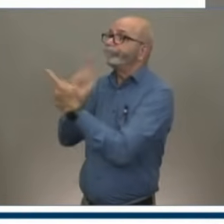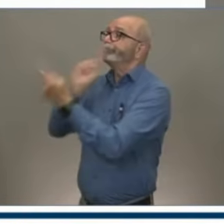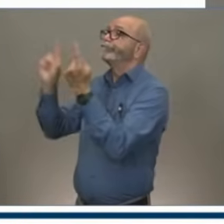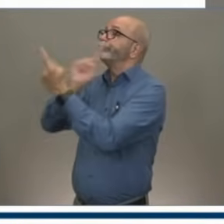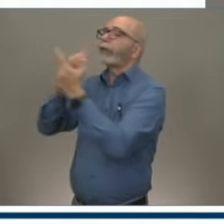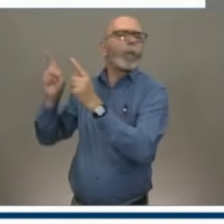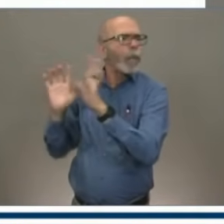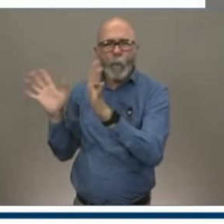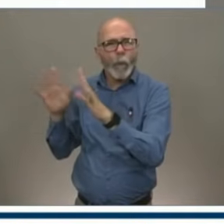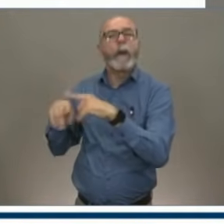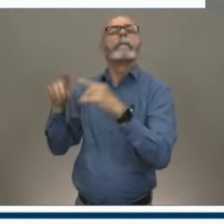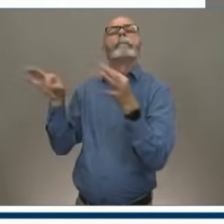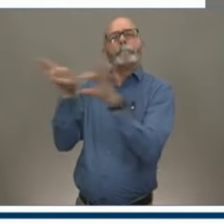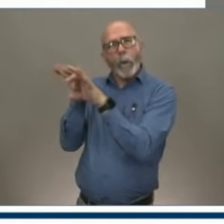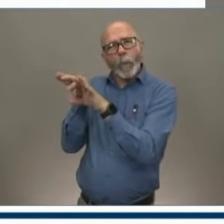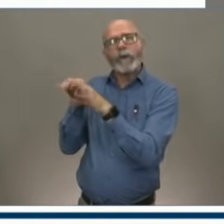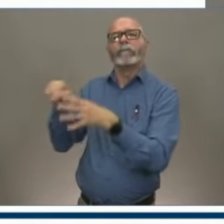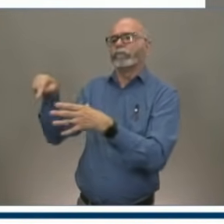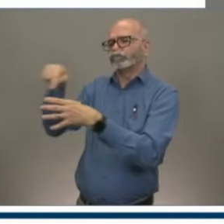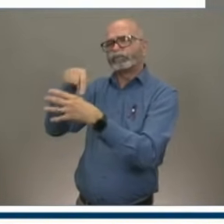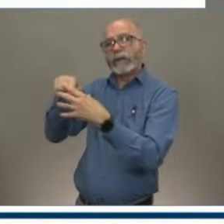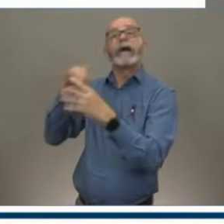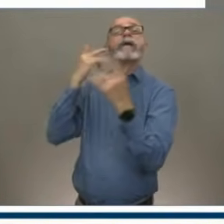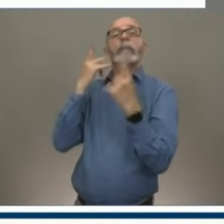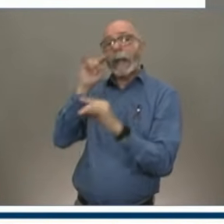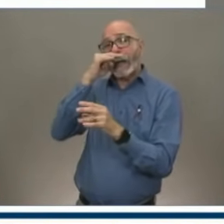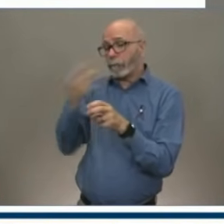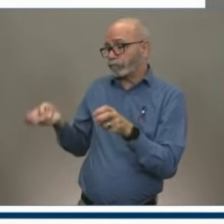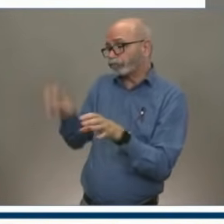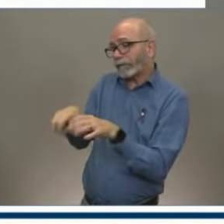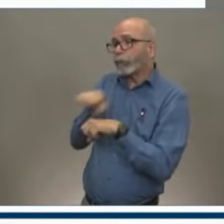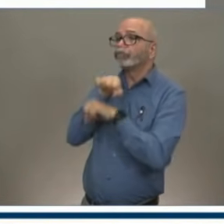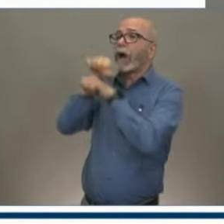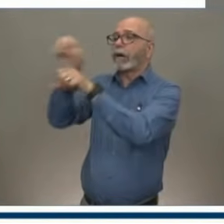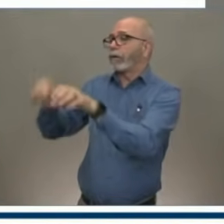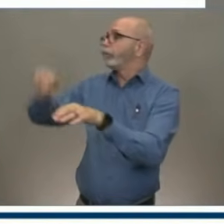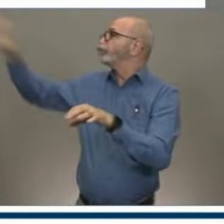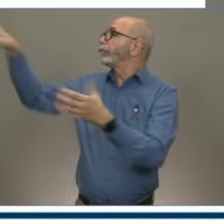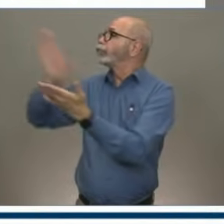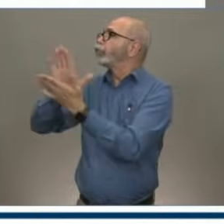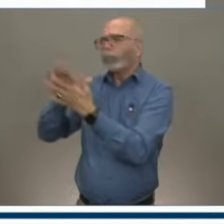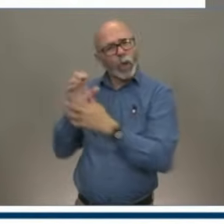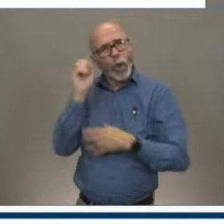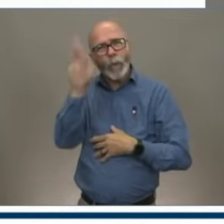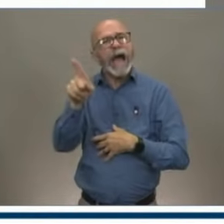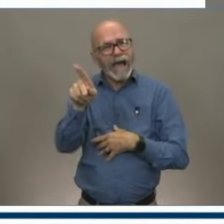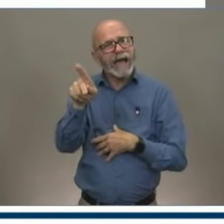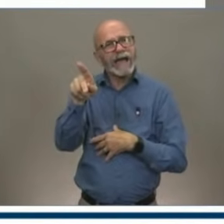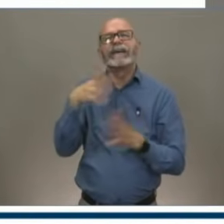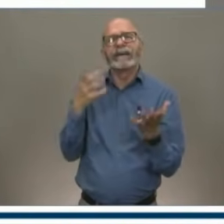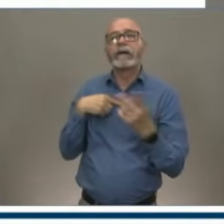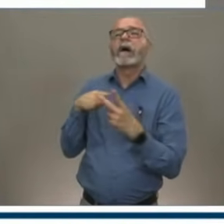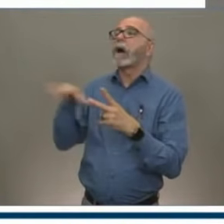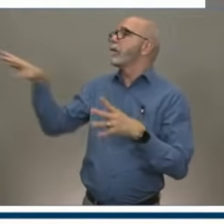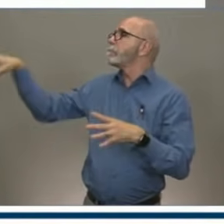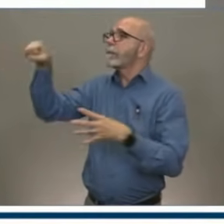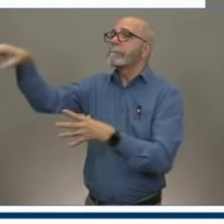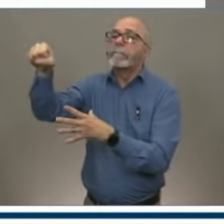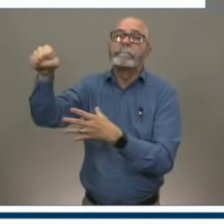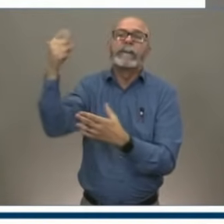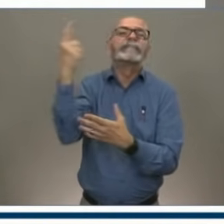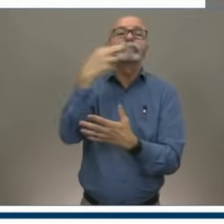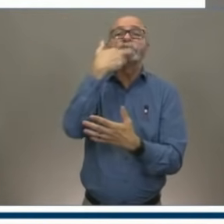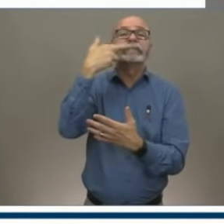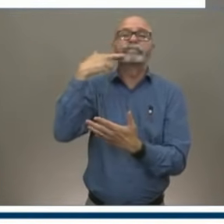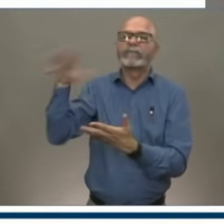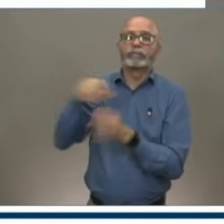or activities, do contactless grocery or other shopping pickup, and go through a drive-through. Up till